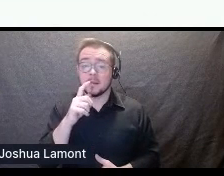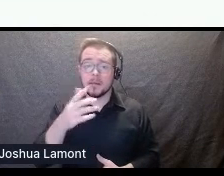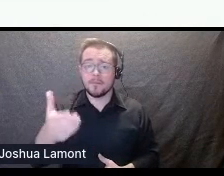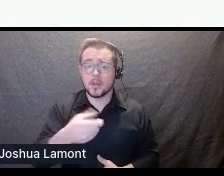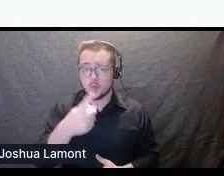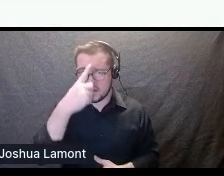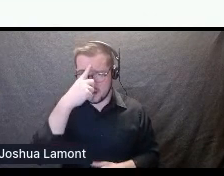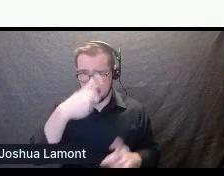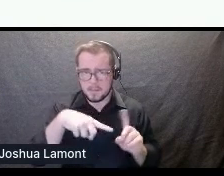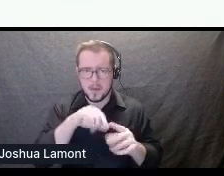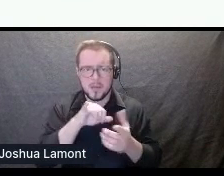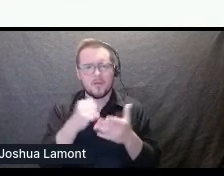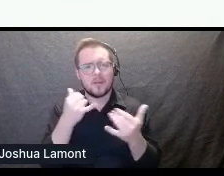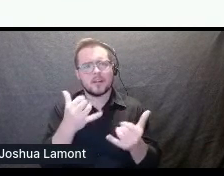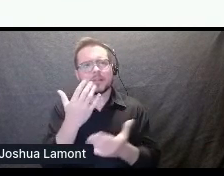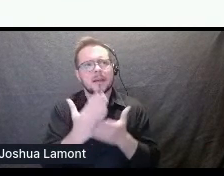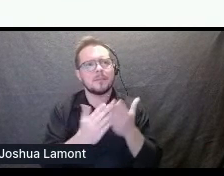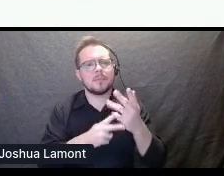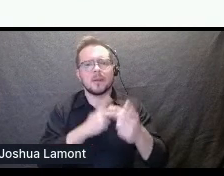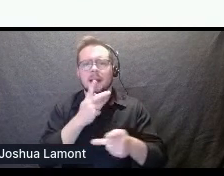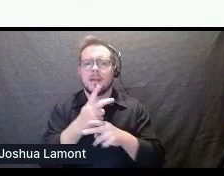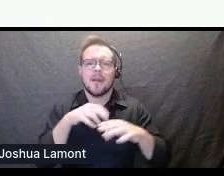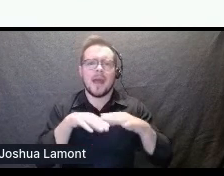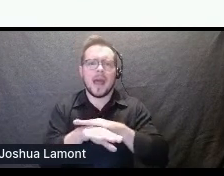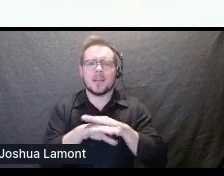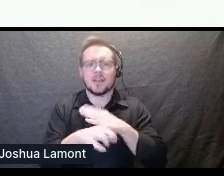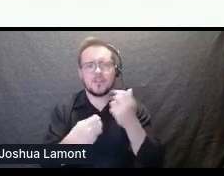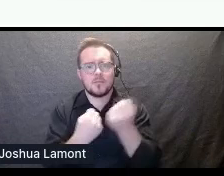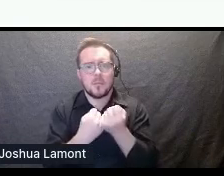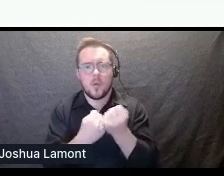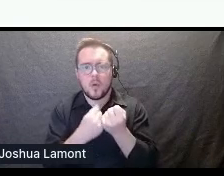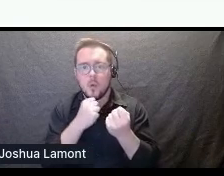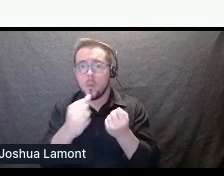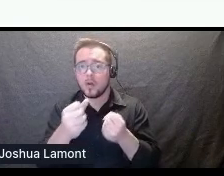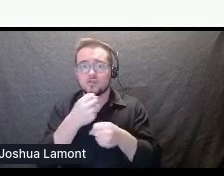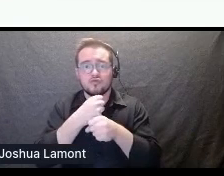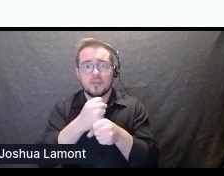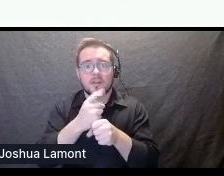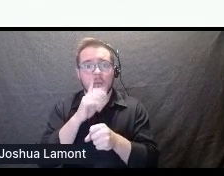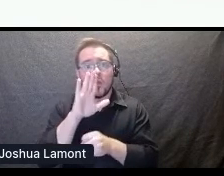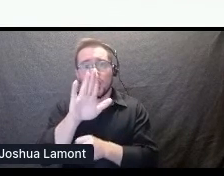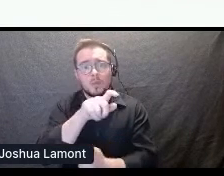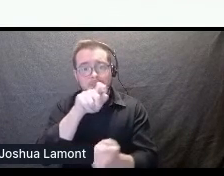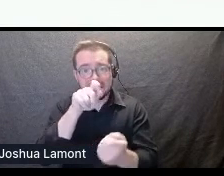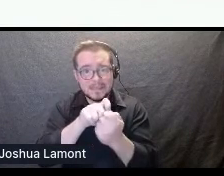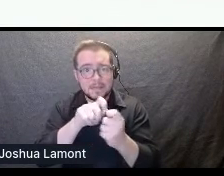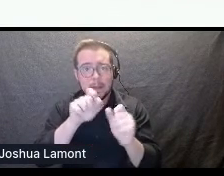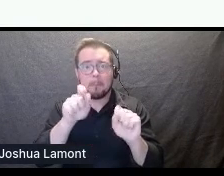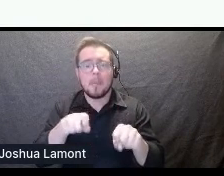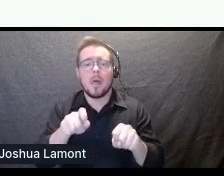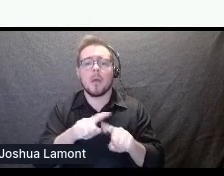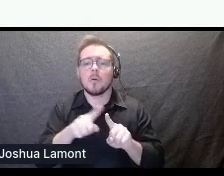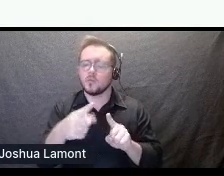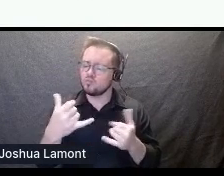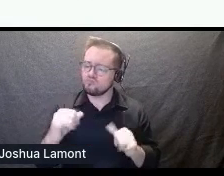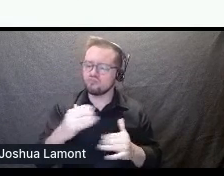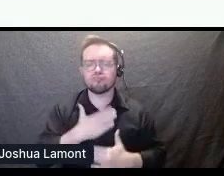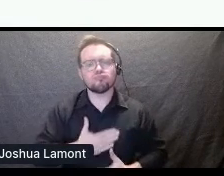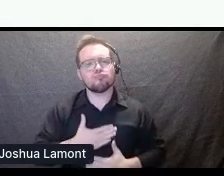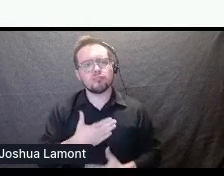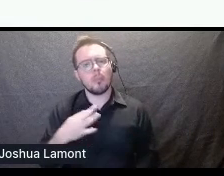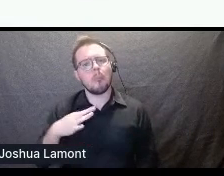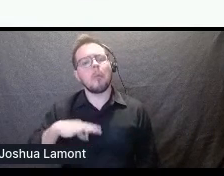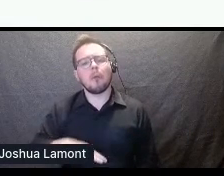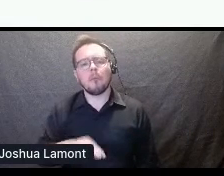that now, some kind of access support that wasn't created for your specific abilities, but that you still appreciate and find benefit